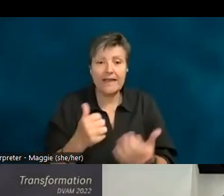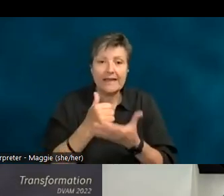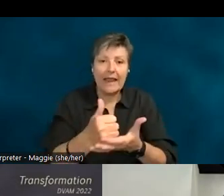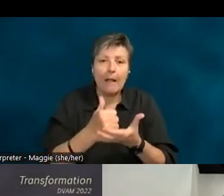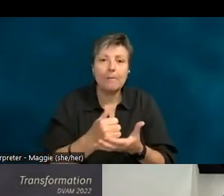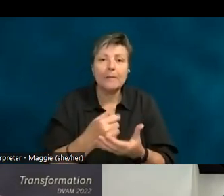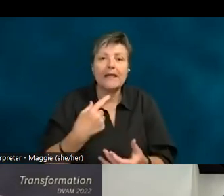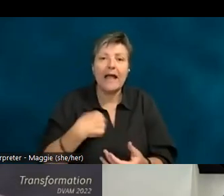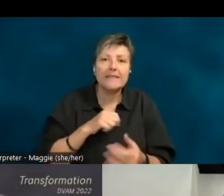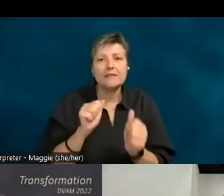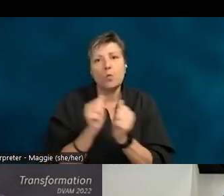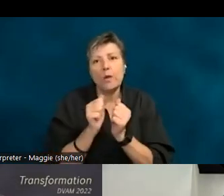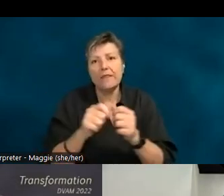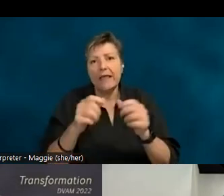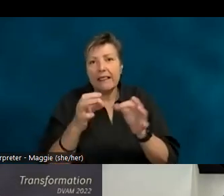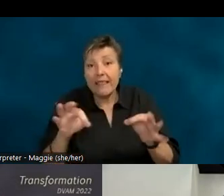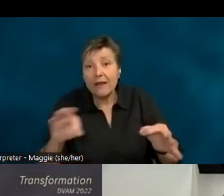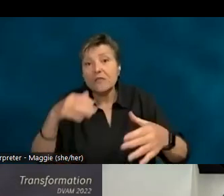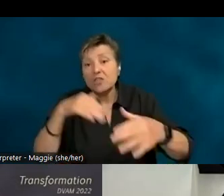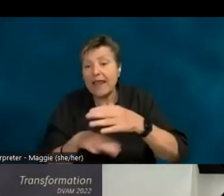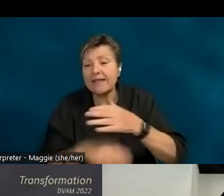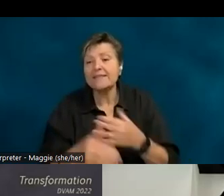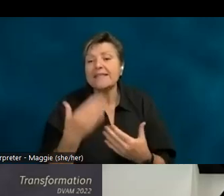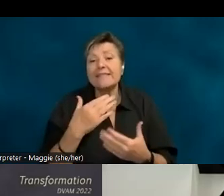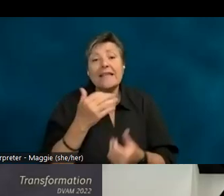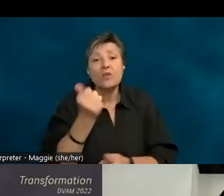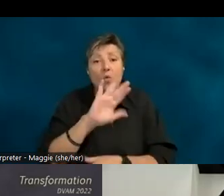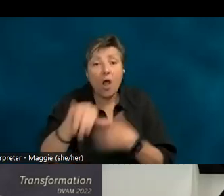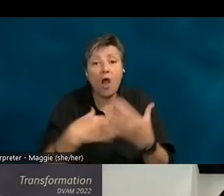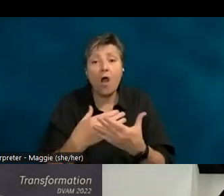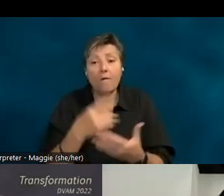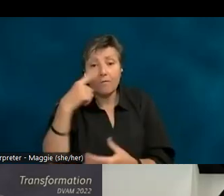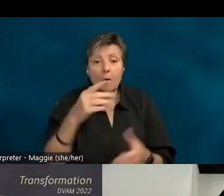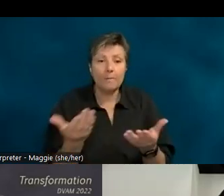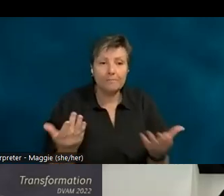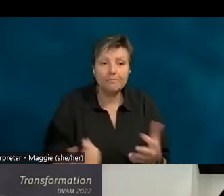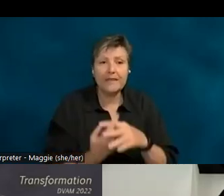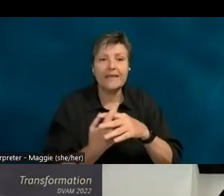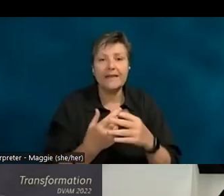access. So thank you everybody so much for being here, and I hope you have a great rest of your day.